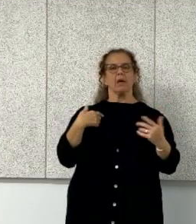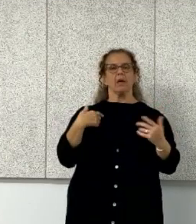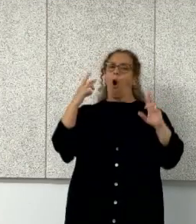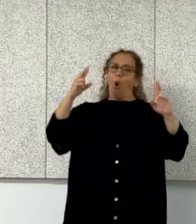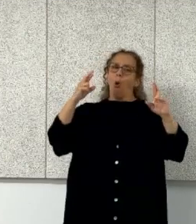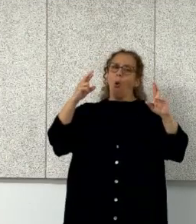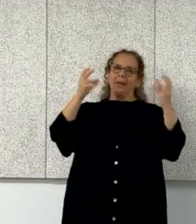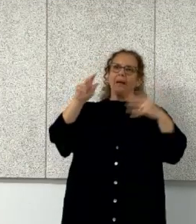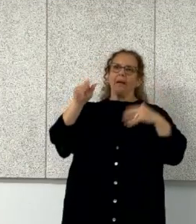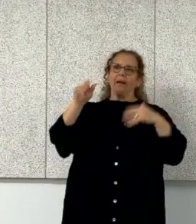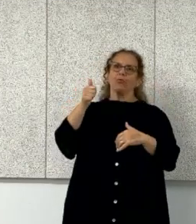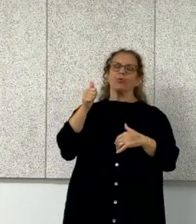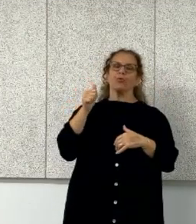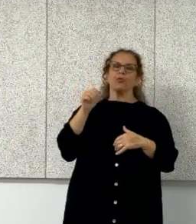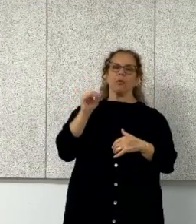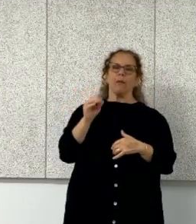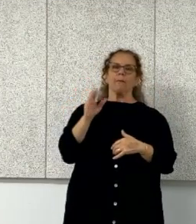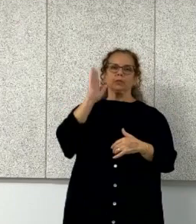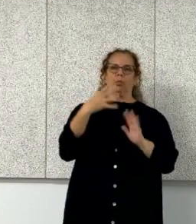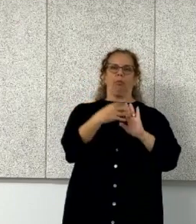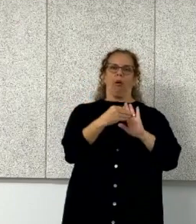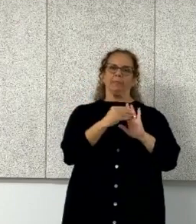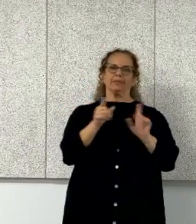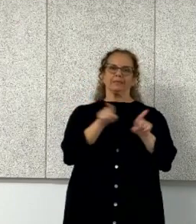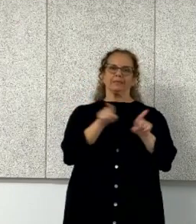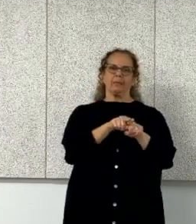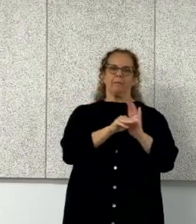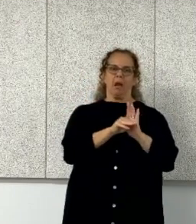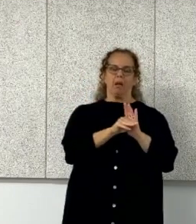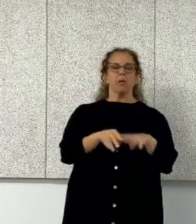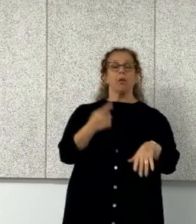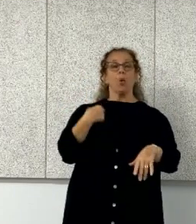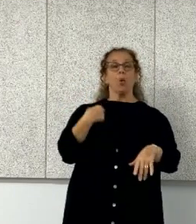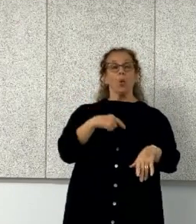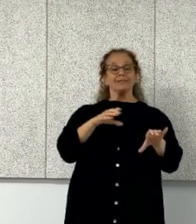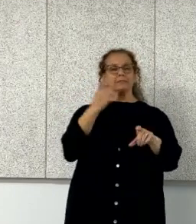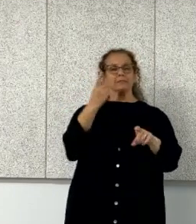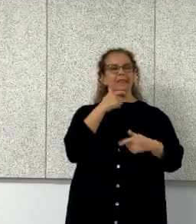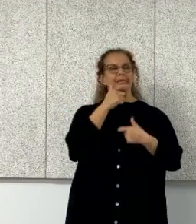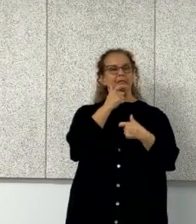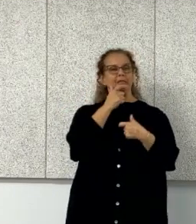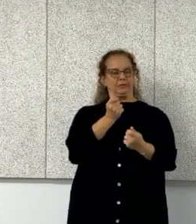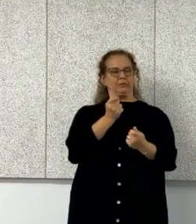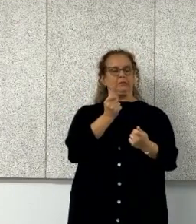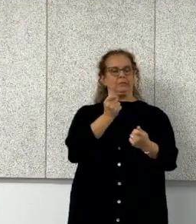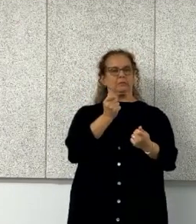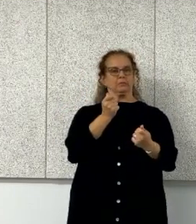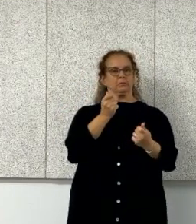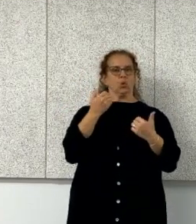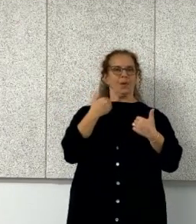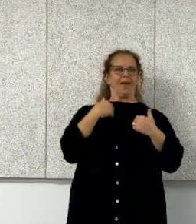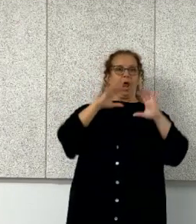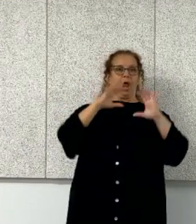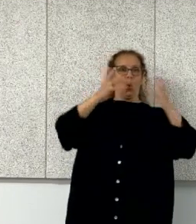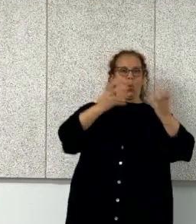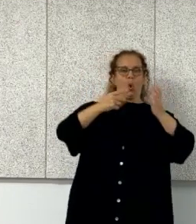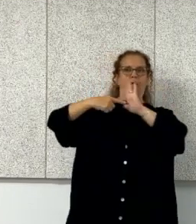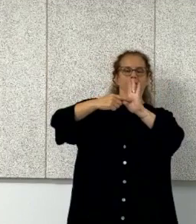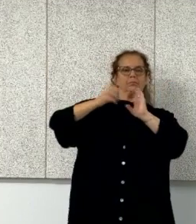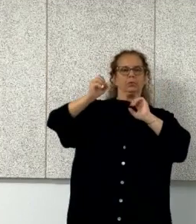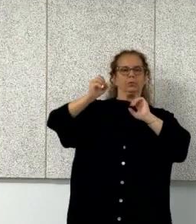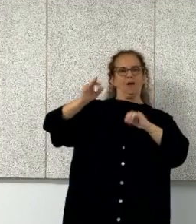other institutions look for in the future. We did something a little interesting where we have our, you know, world premiere off-Broadway